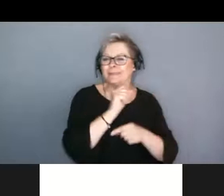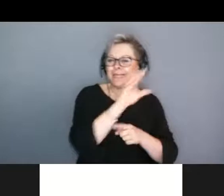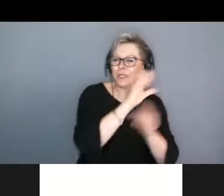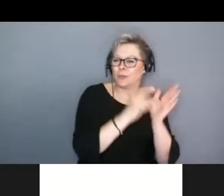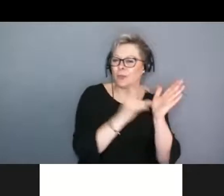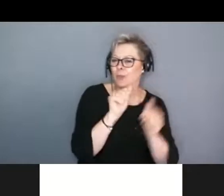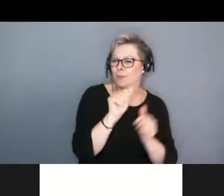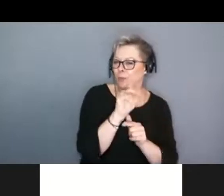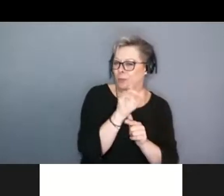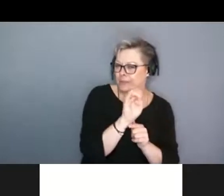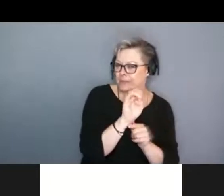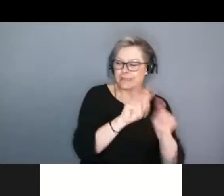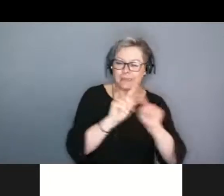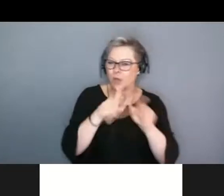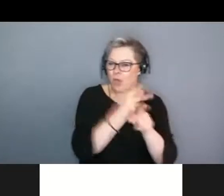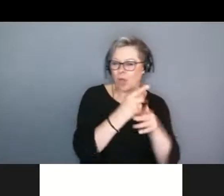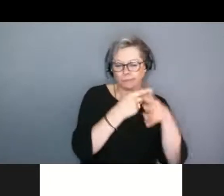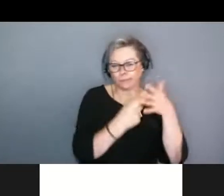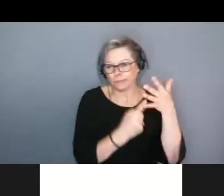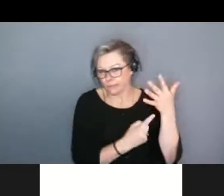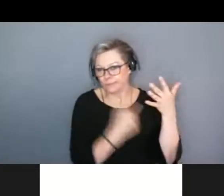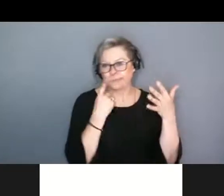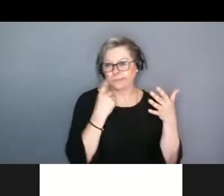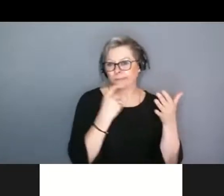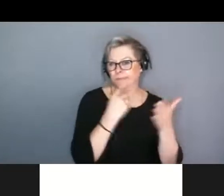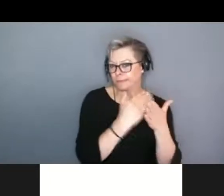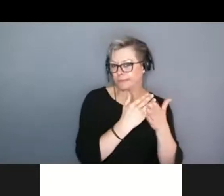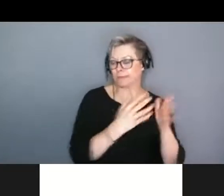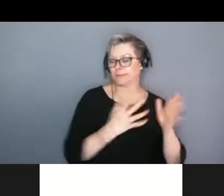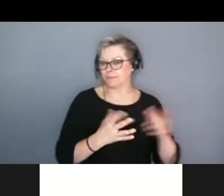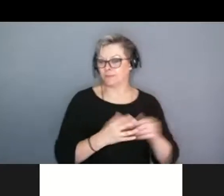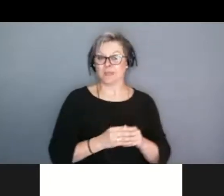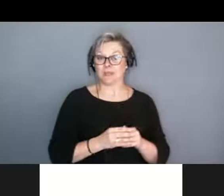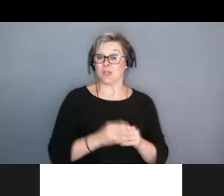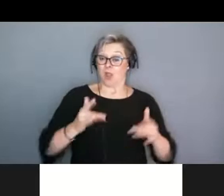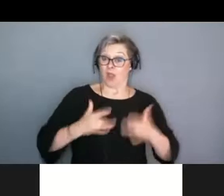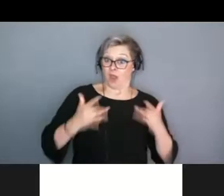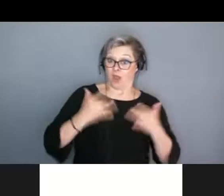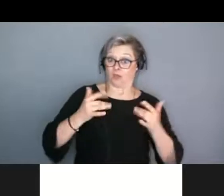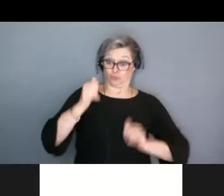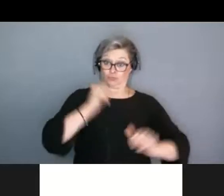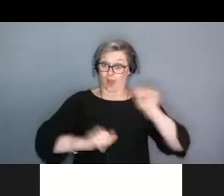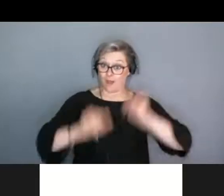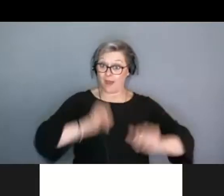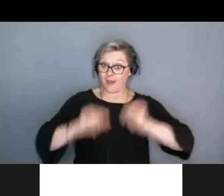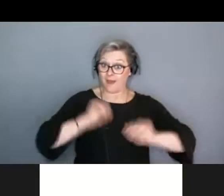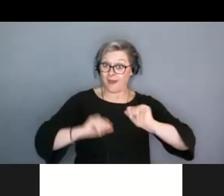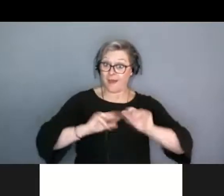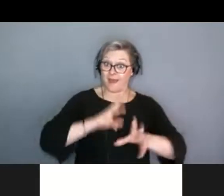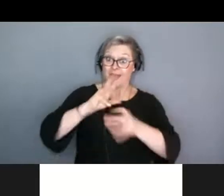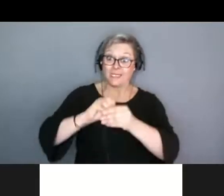abuse. So the drama that was in the live show has been translated into an audio